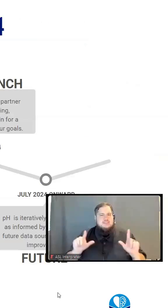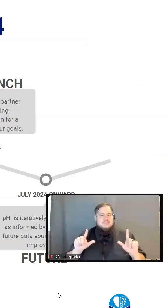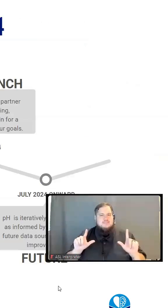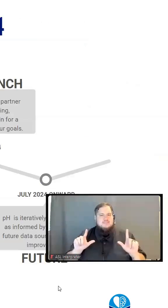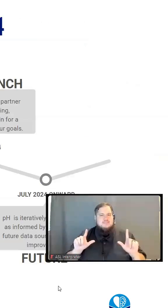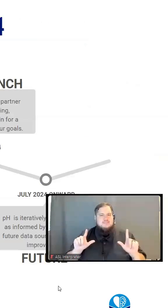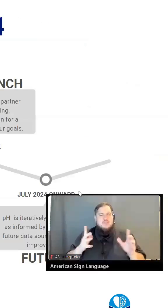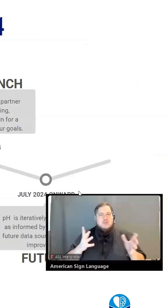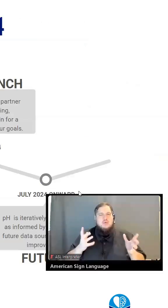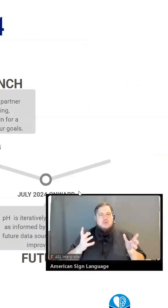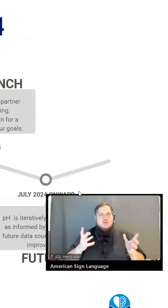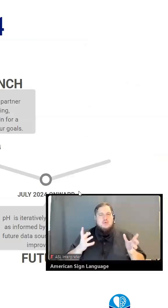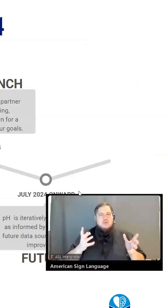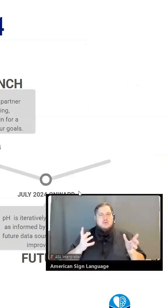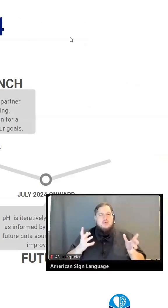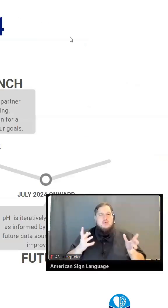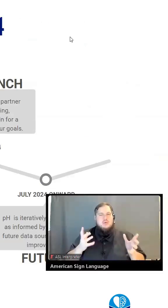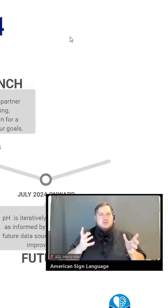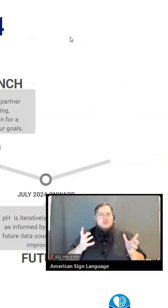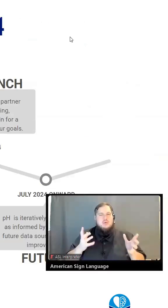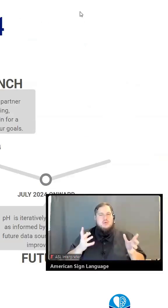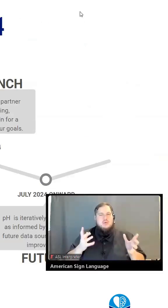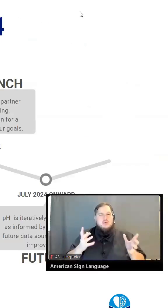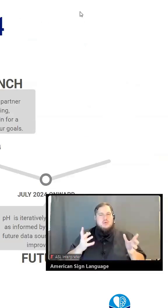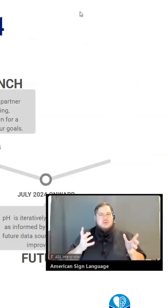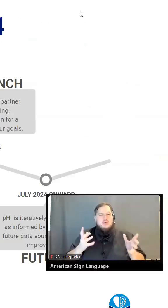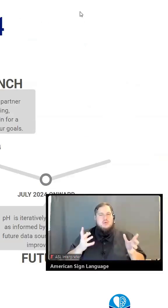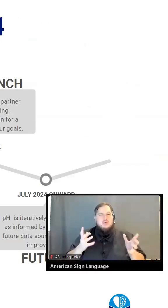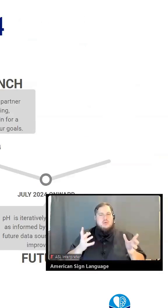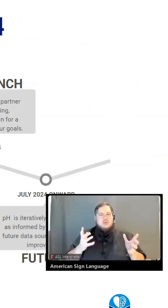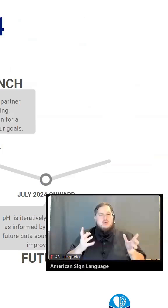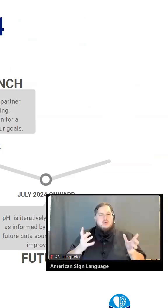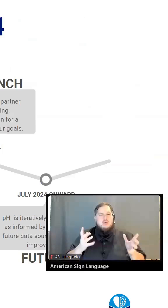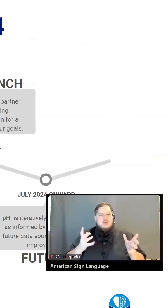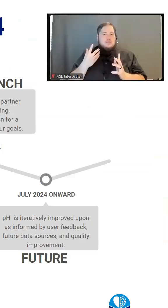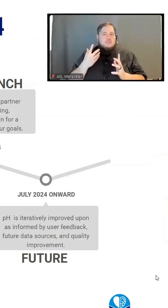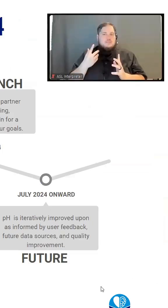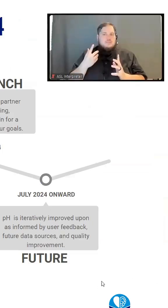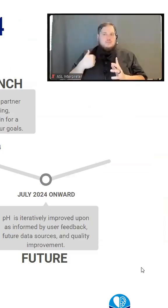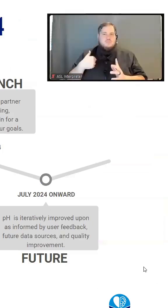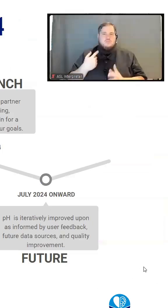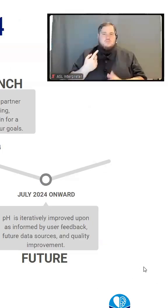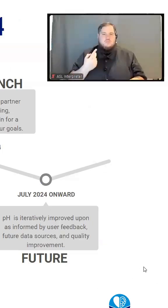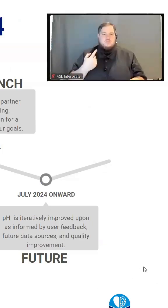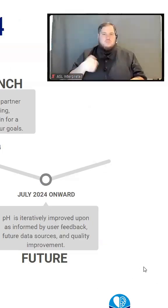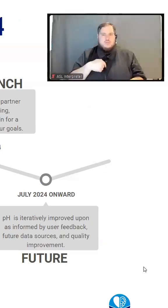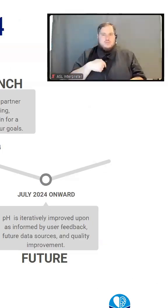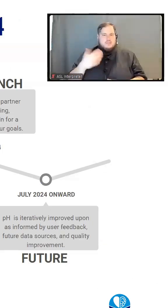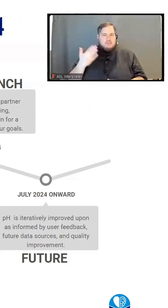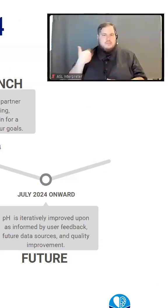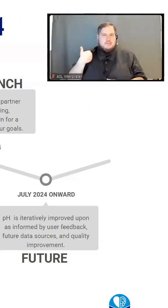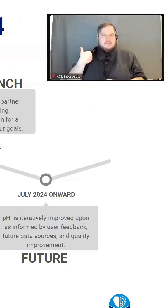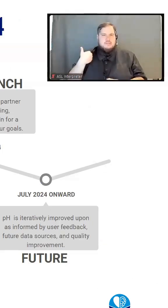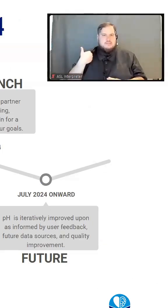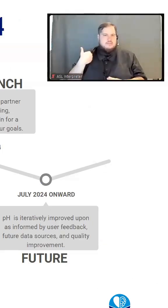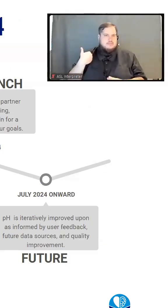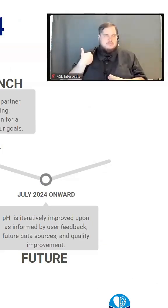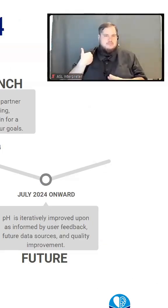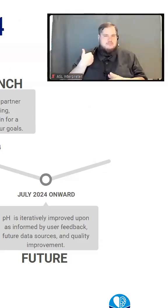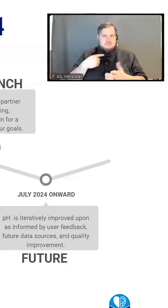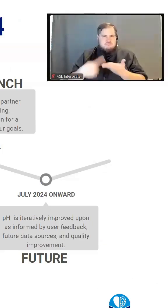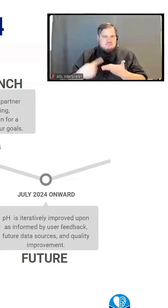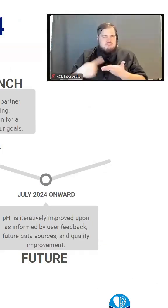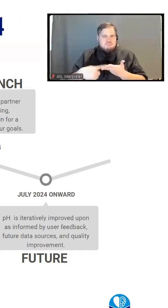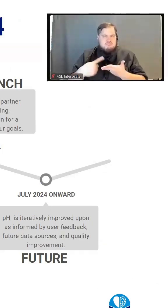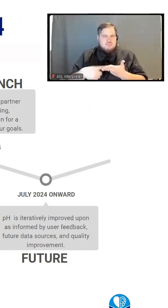talk a little bit about what you saw when we last spoke. So when we last spoke, this was, I believe, right before go